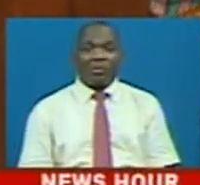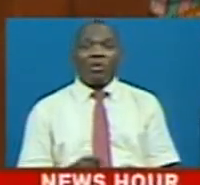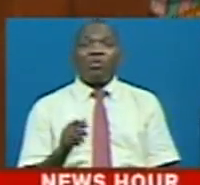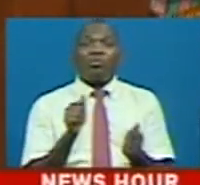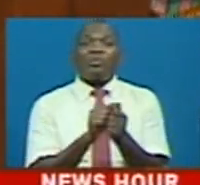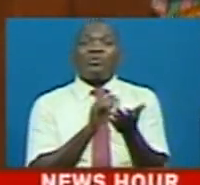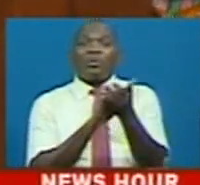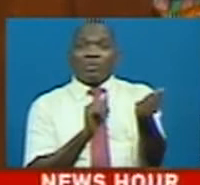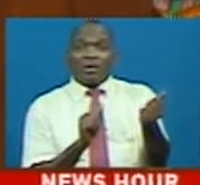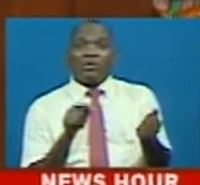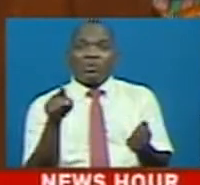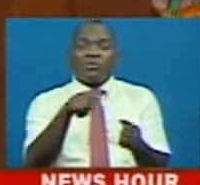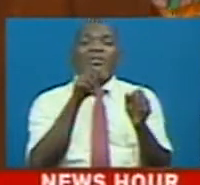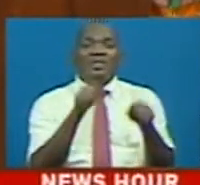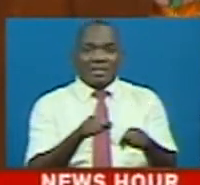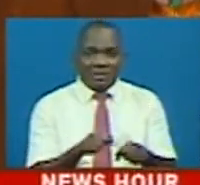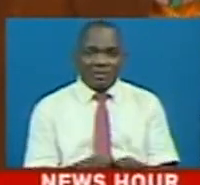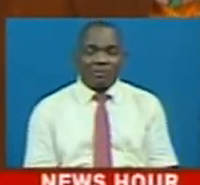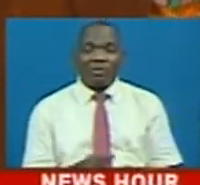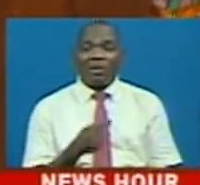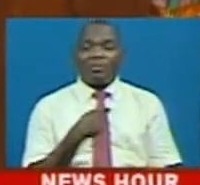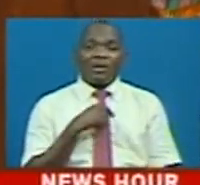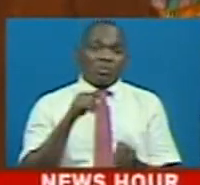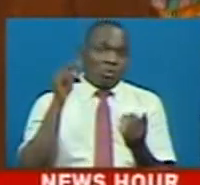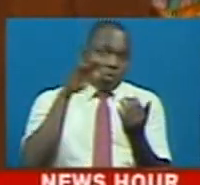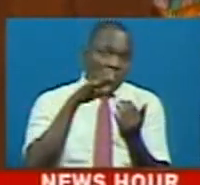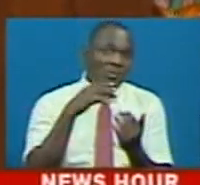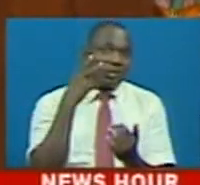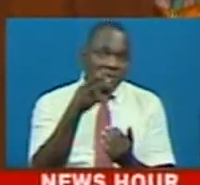confident you can do a good job, and I look forward